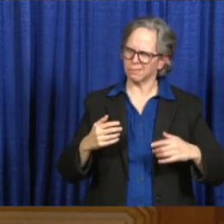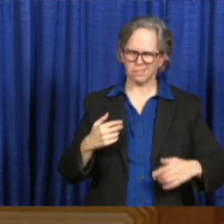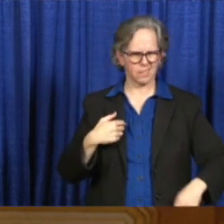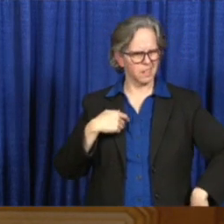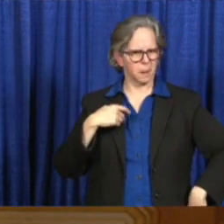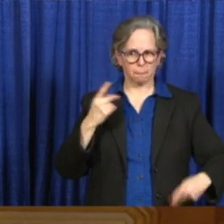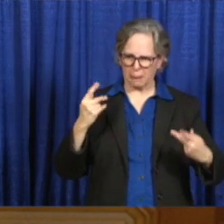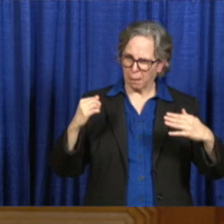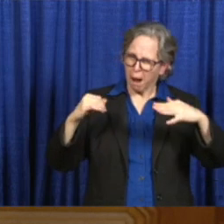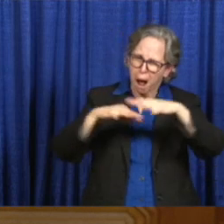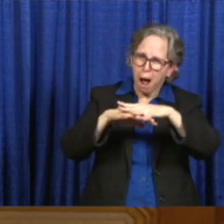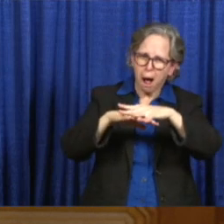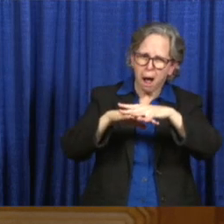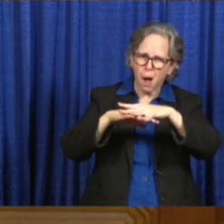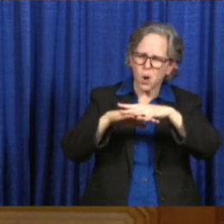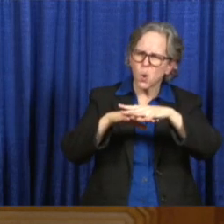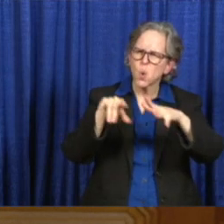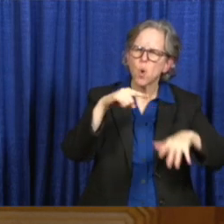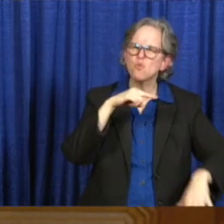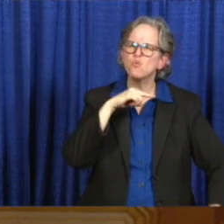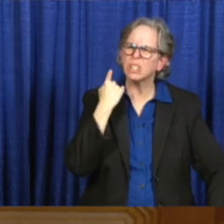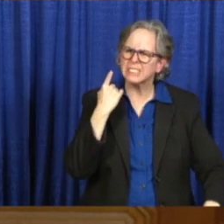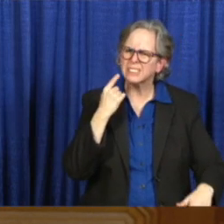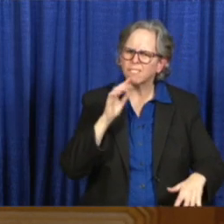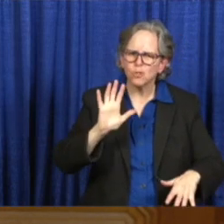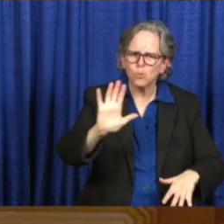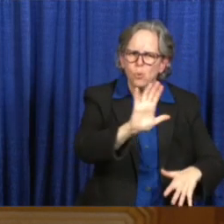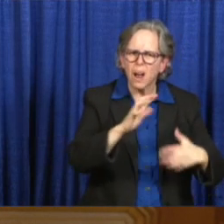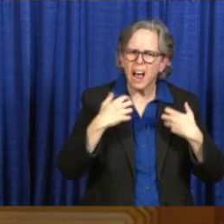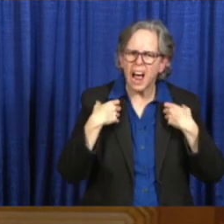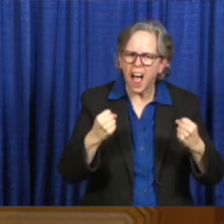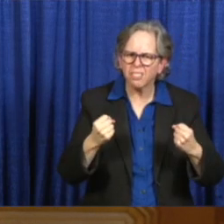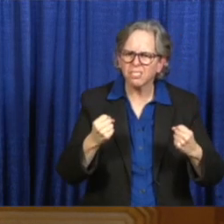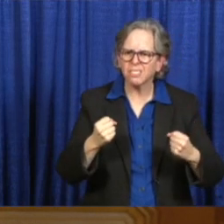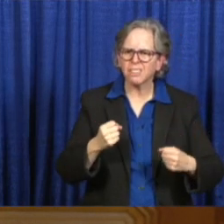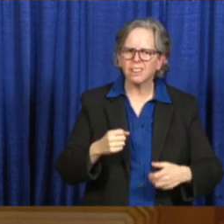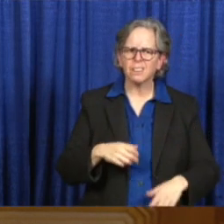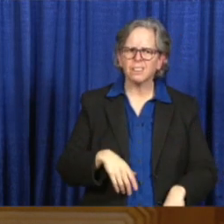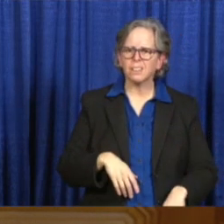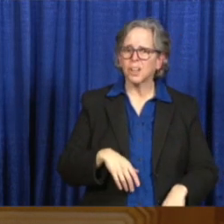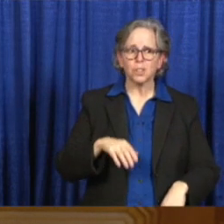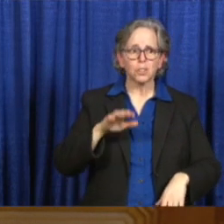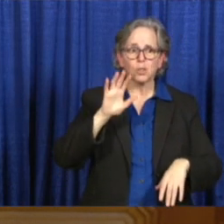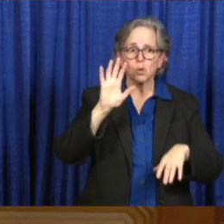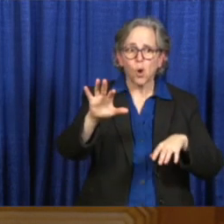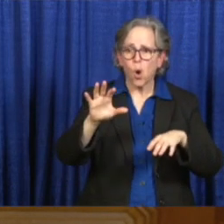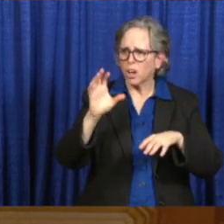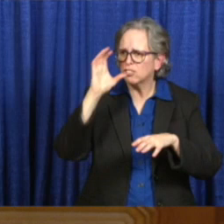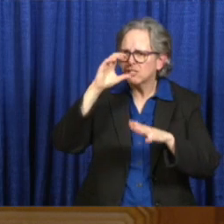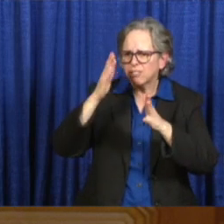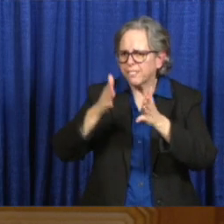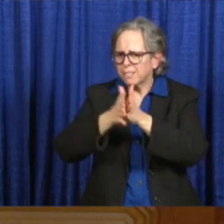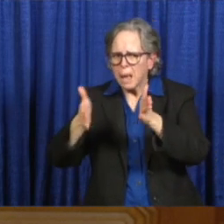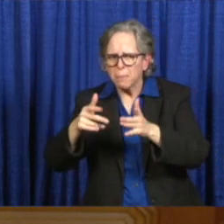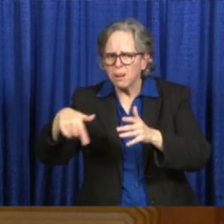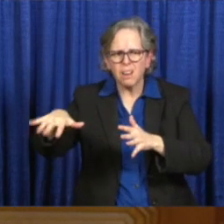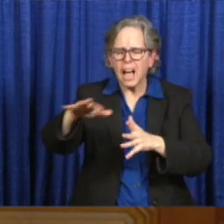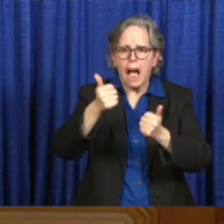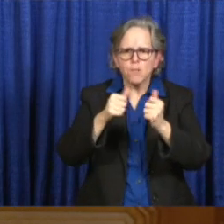risking their health, you are risking your health, you are risking total strangers' health.